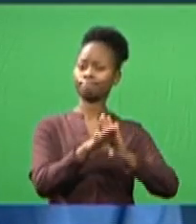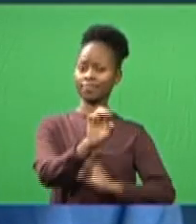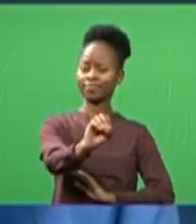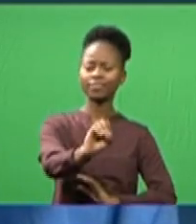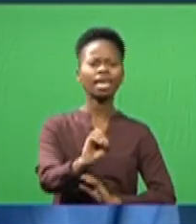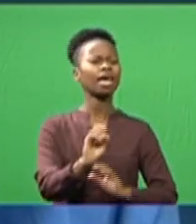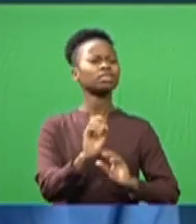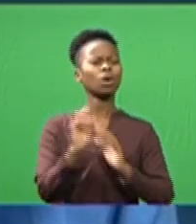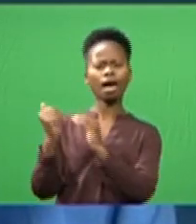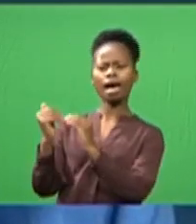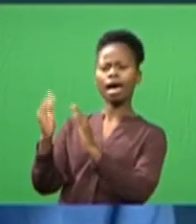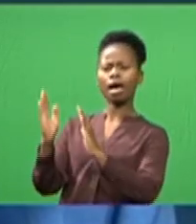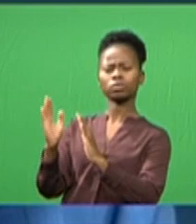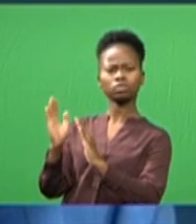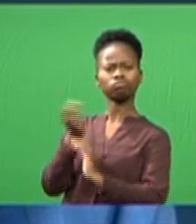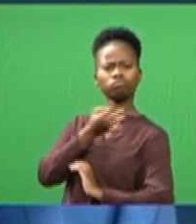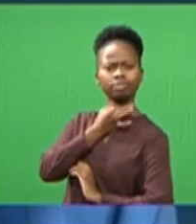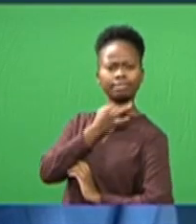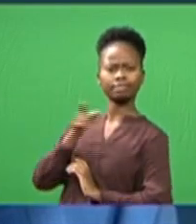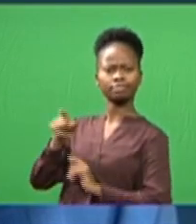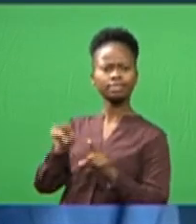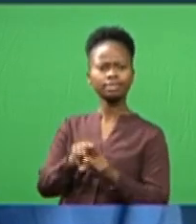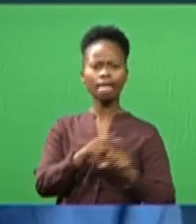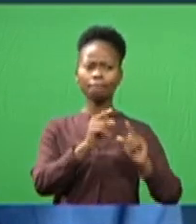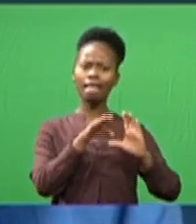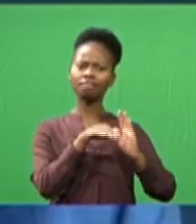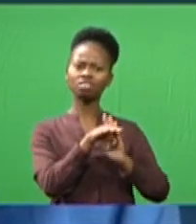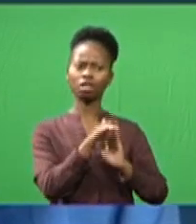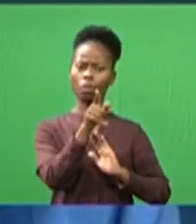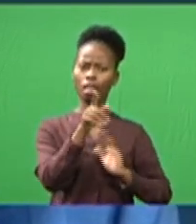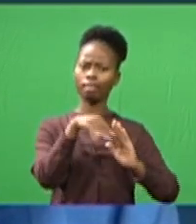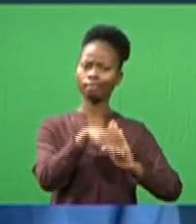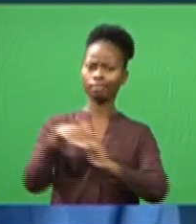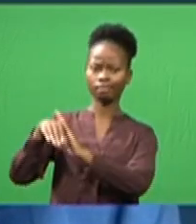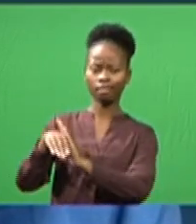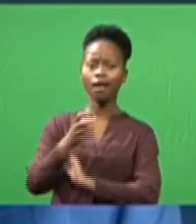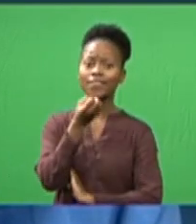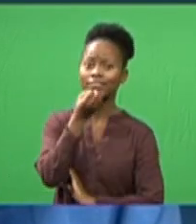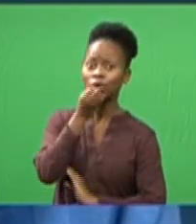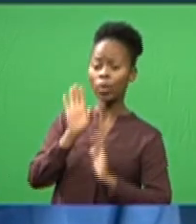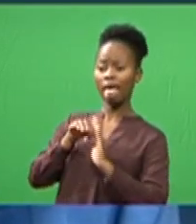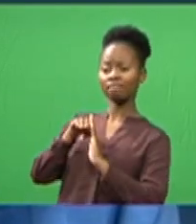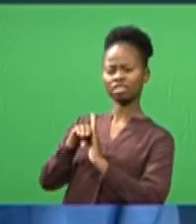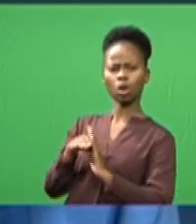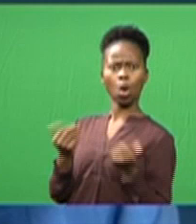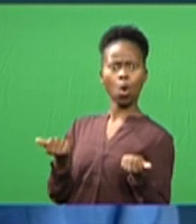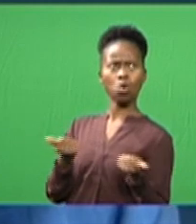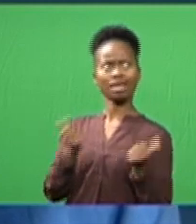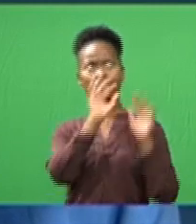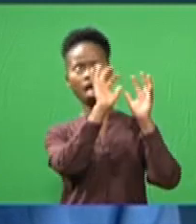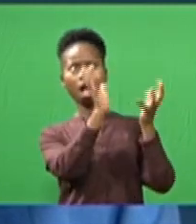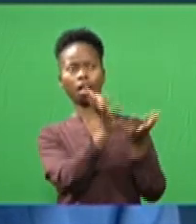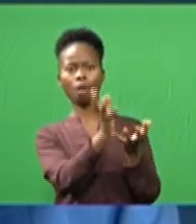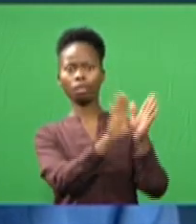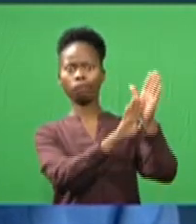inflation may continue to surprise to the downside. Food price inflation, already very high globally,